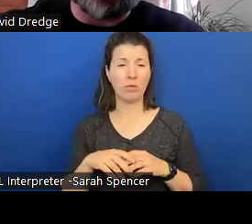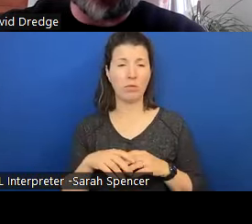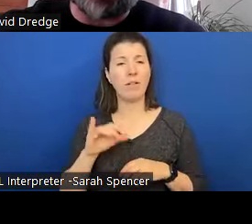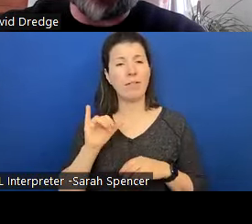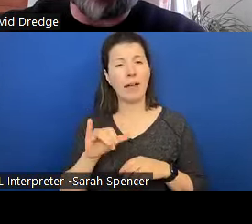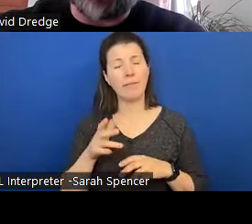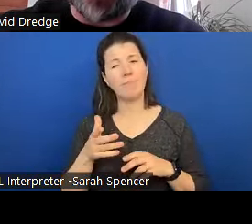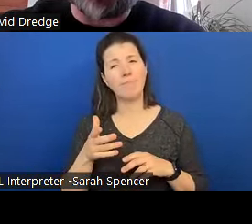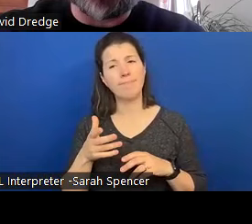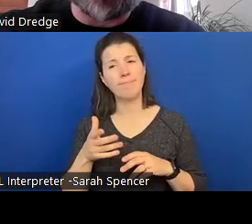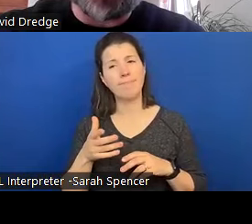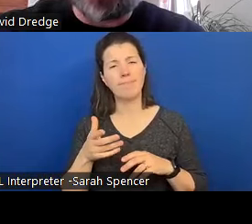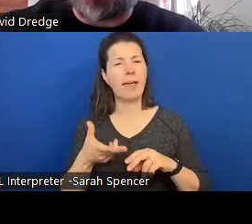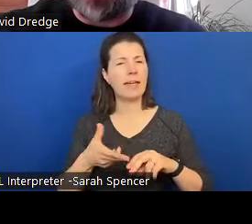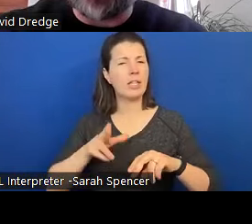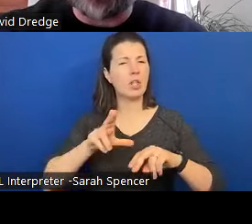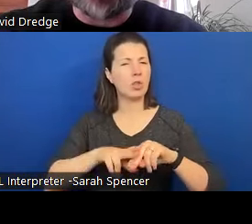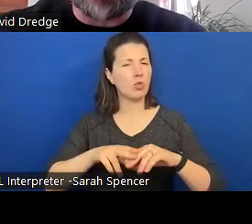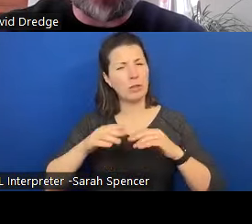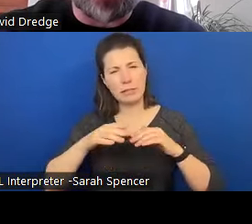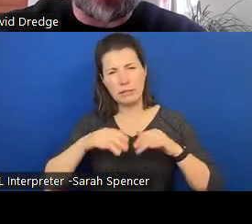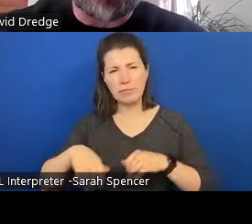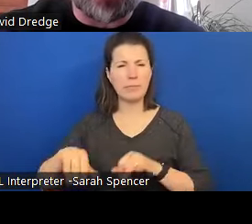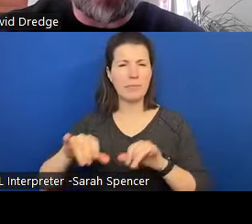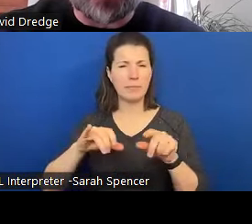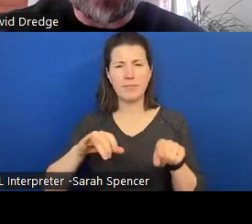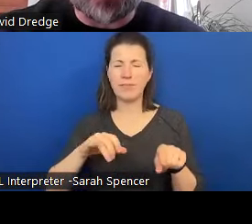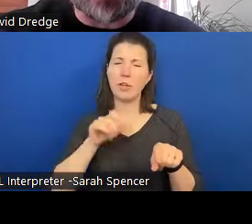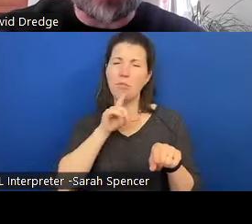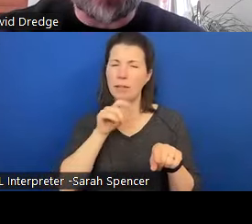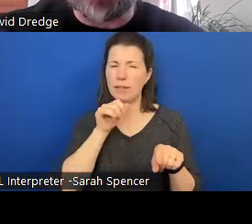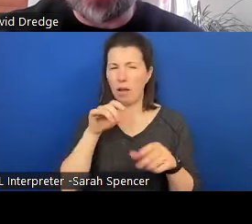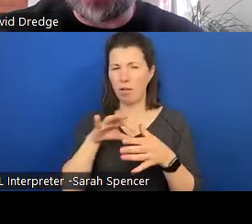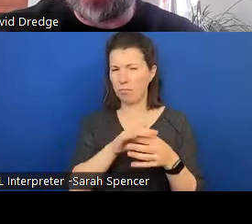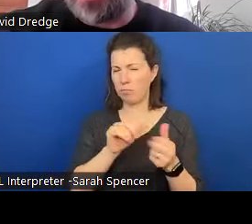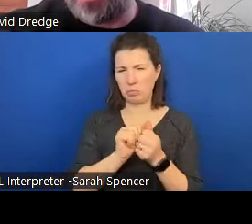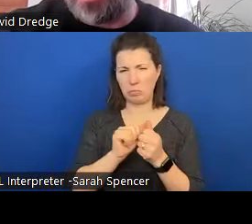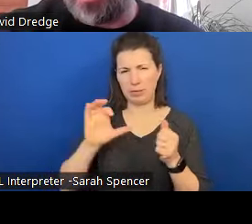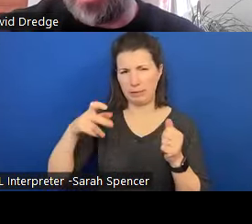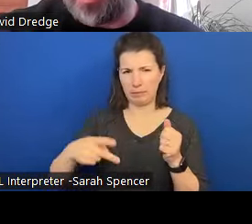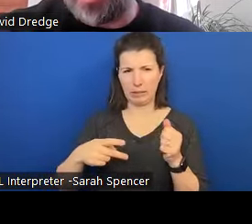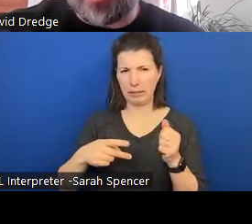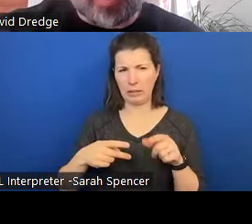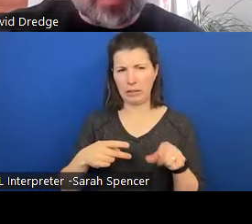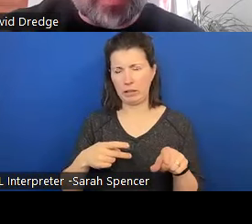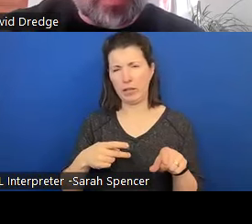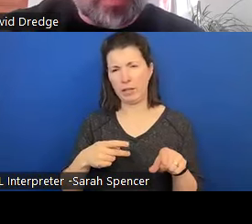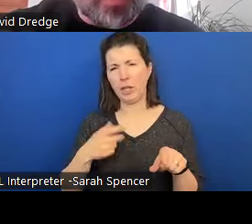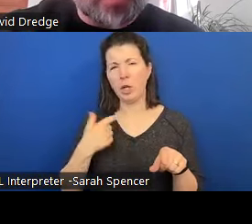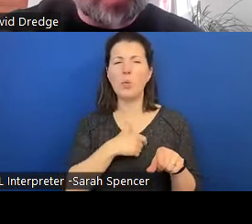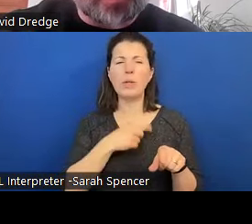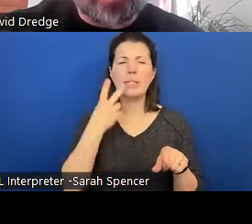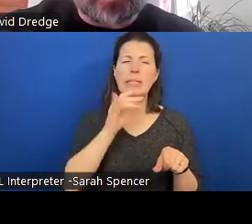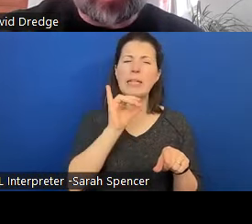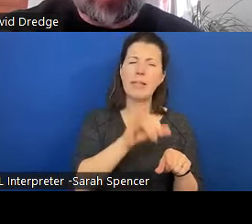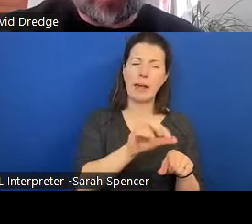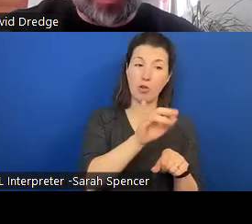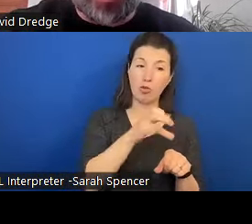without this sort of velocity dependence. And this is not really part of cerebral palsy. This is something we see in things like Parkinson's disease.